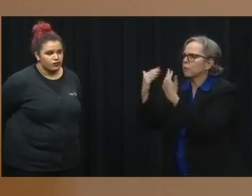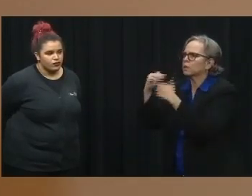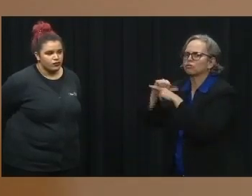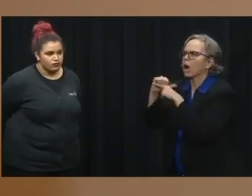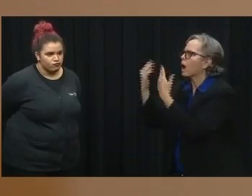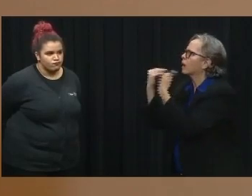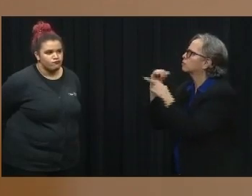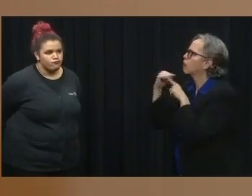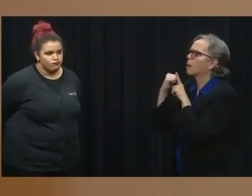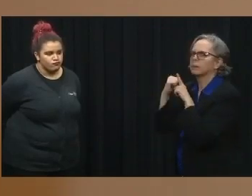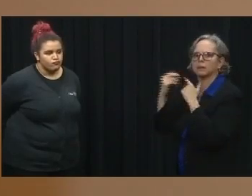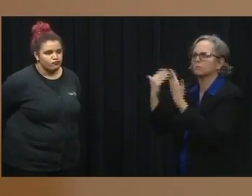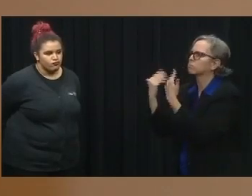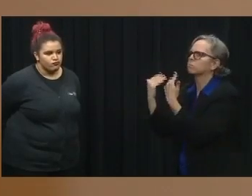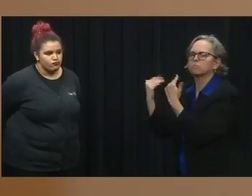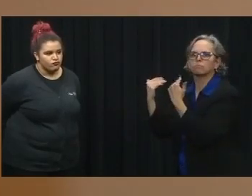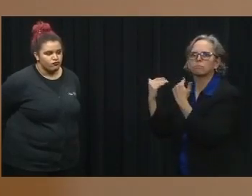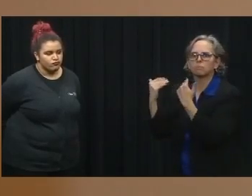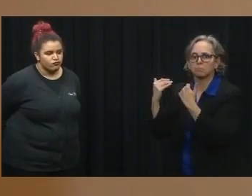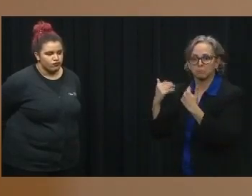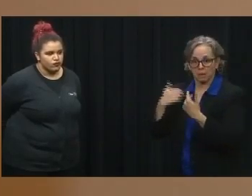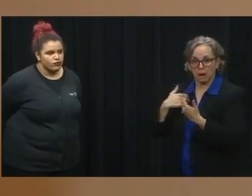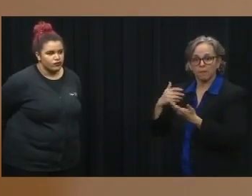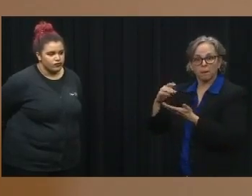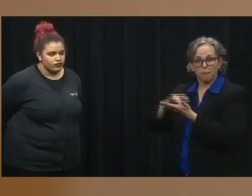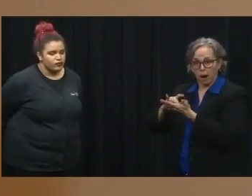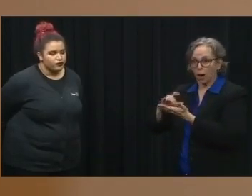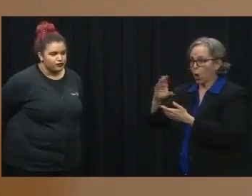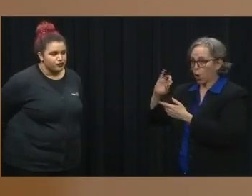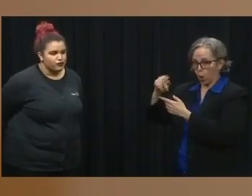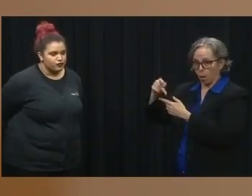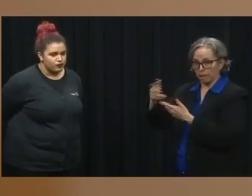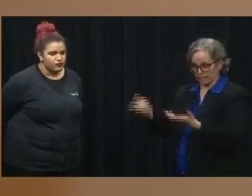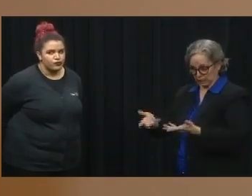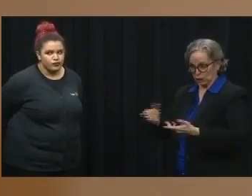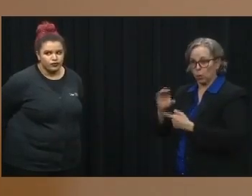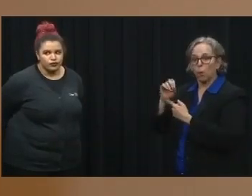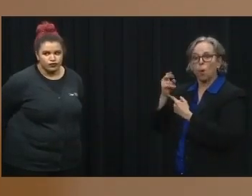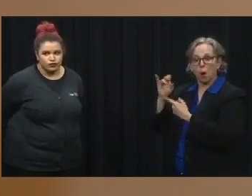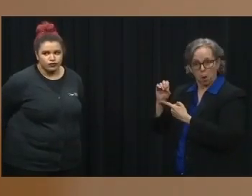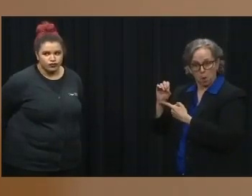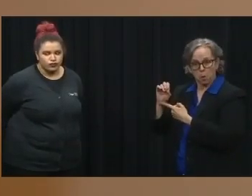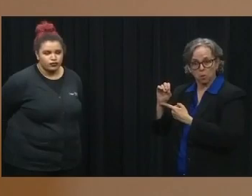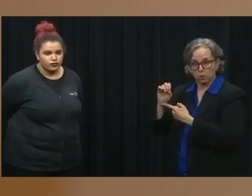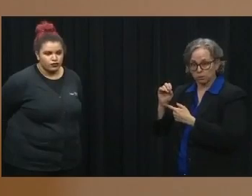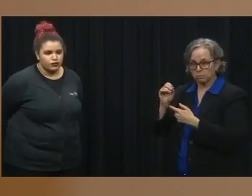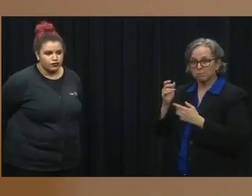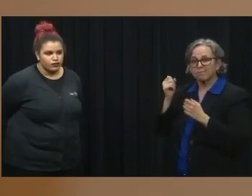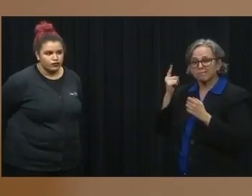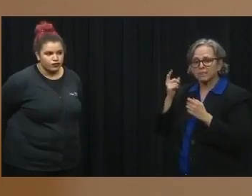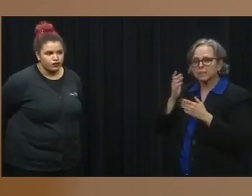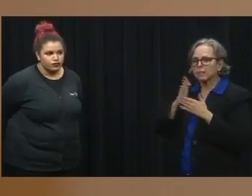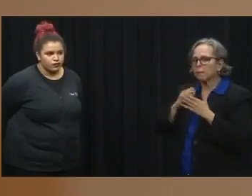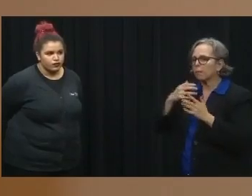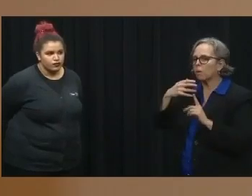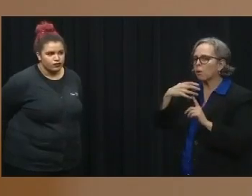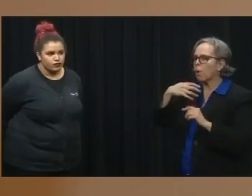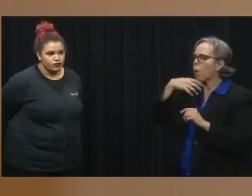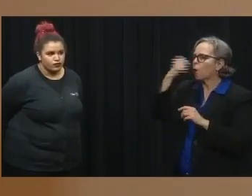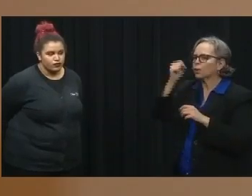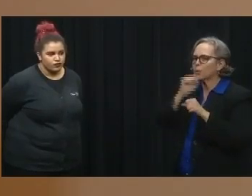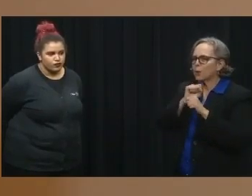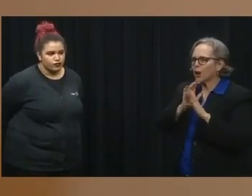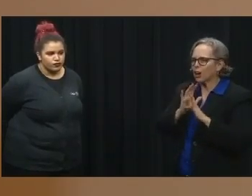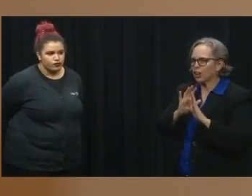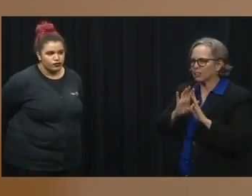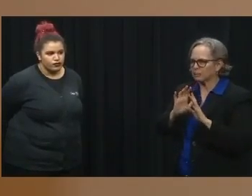medical corps in Ohio. We're looking at some folks who are more aged, not being on the front lines because they're more at risk, but being on those